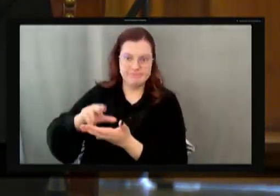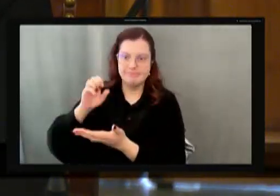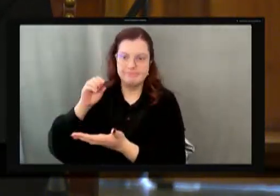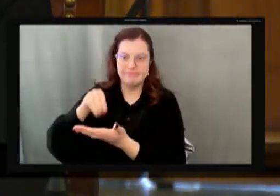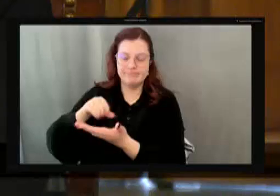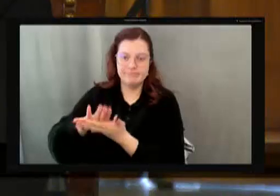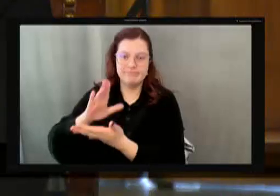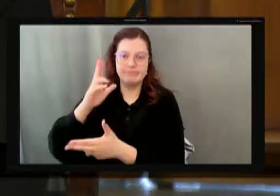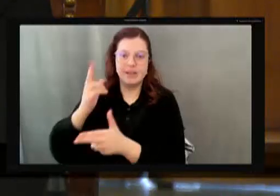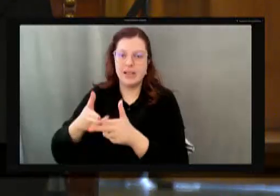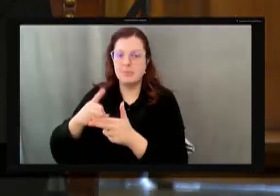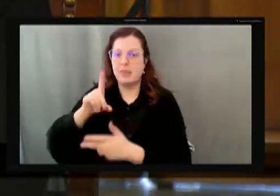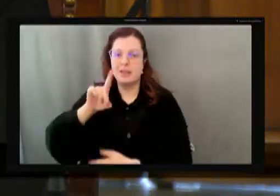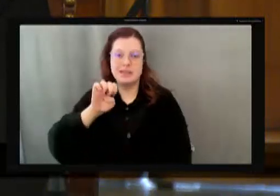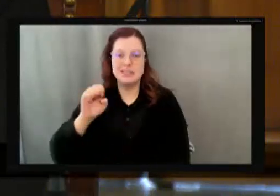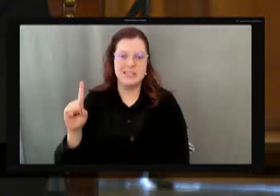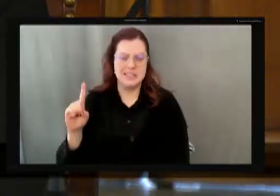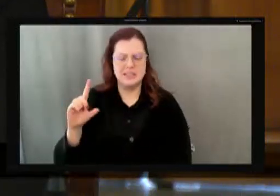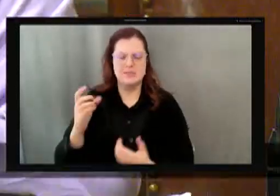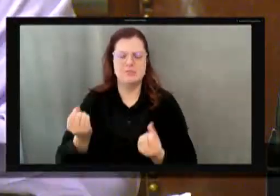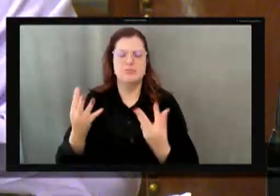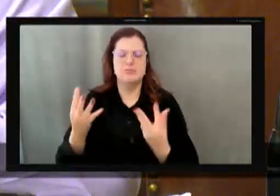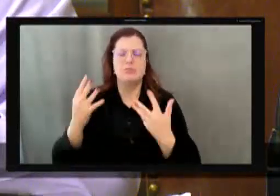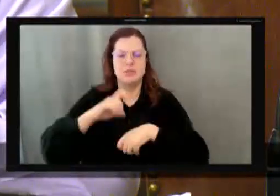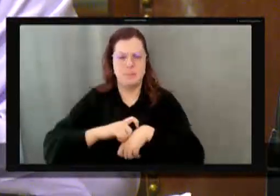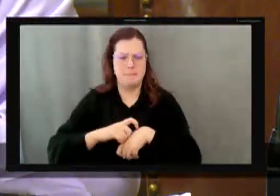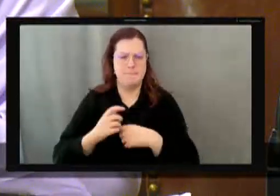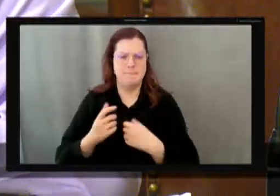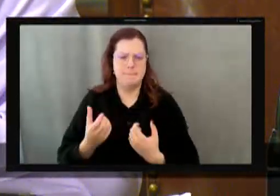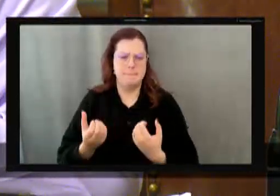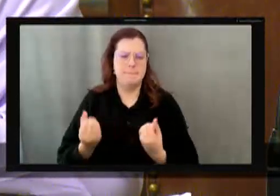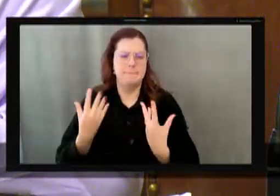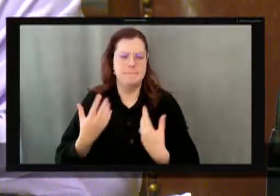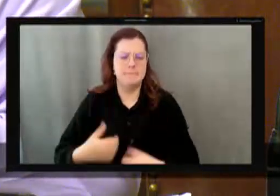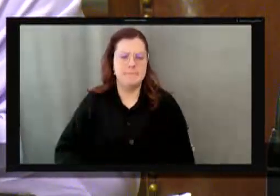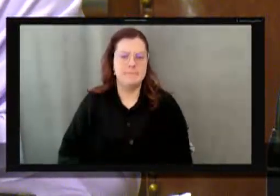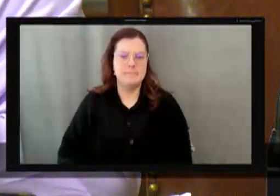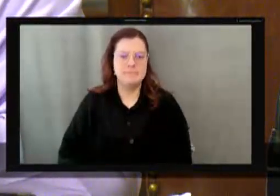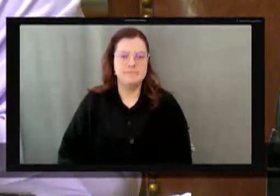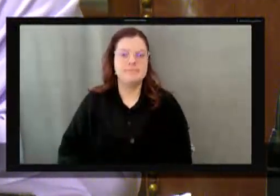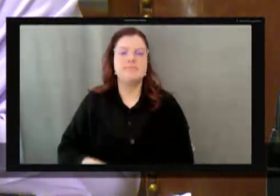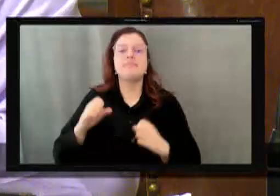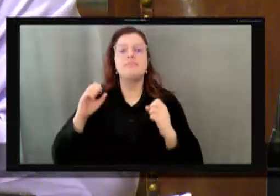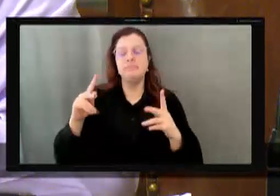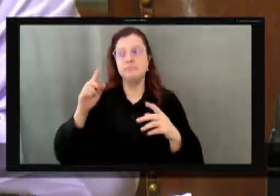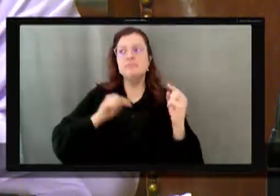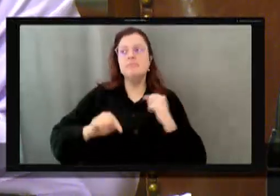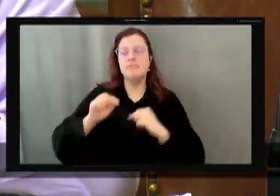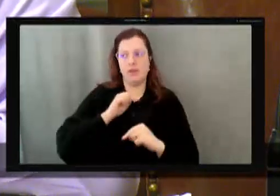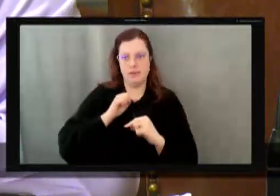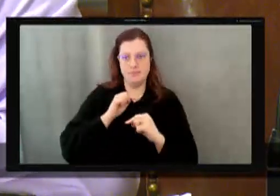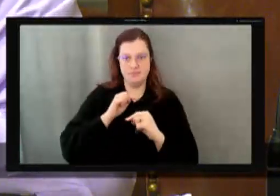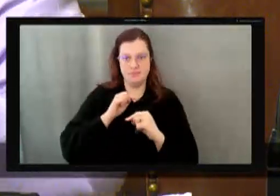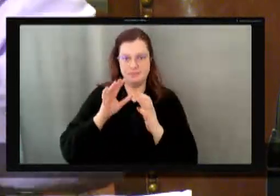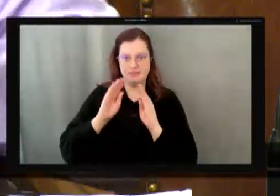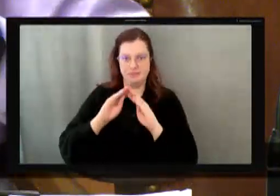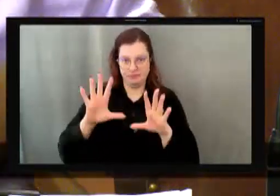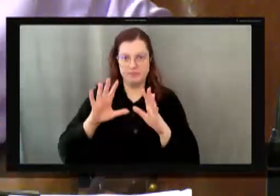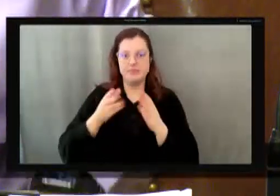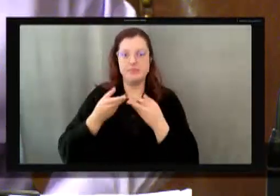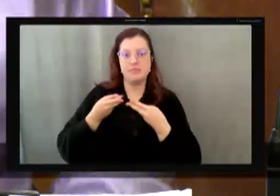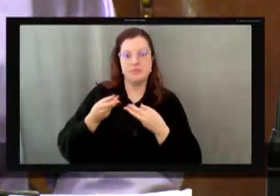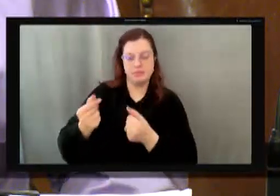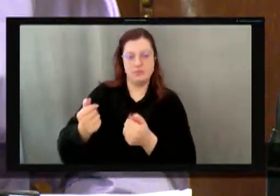the deed, how long is that taking these days? So just to back up a bit, our streamlining process upon approval